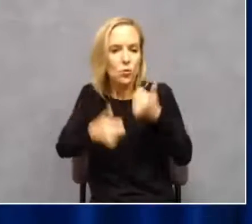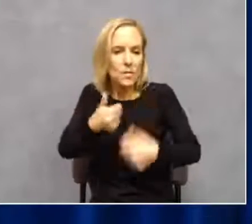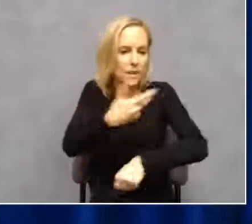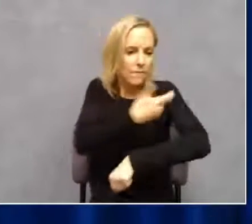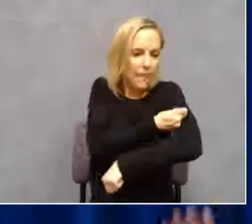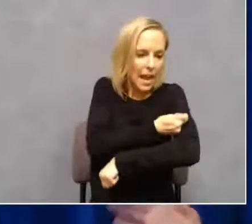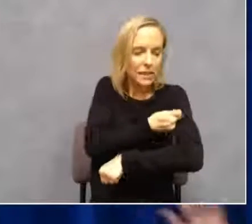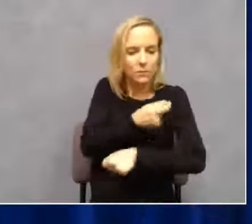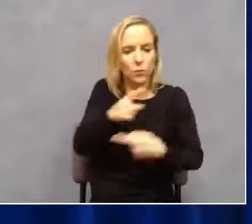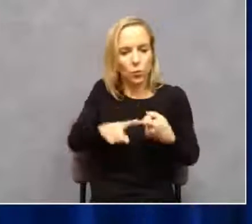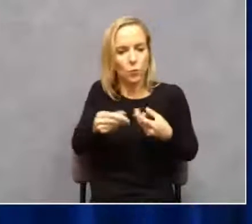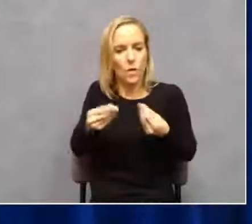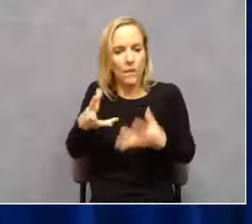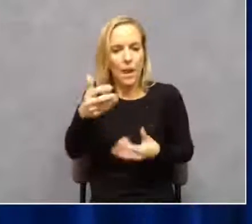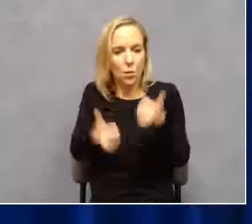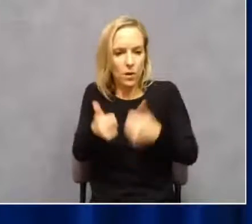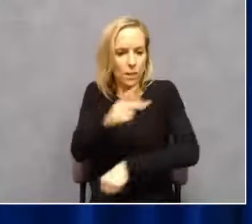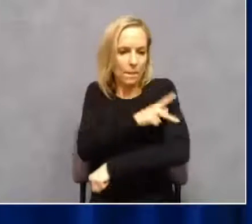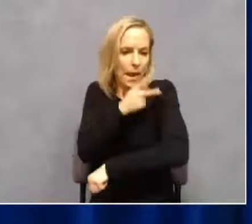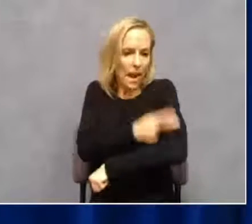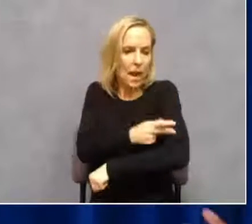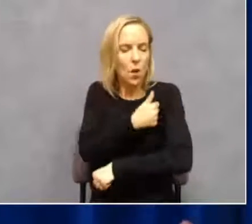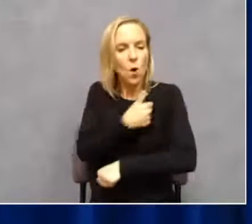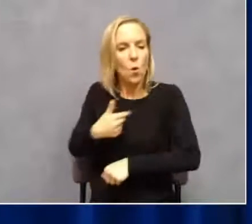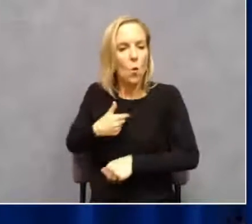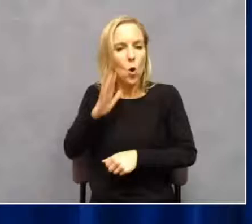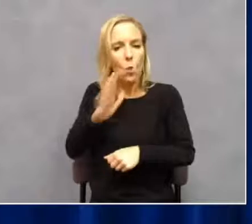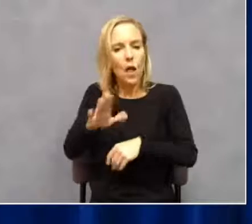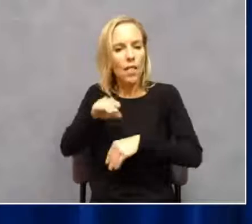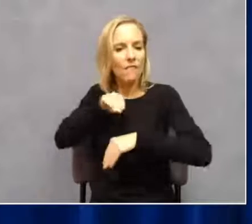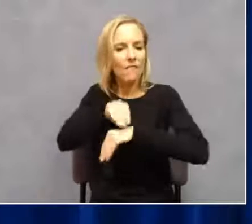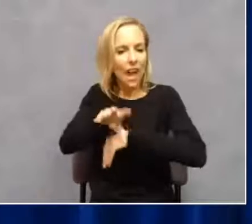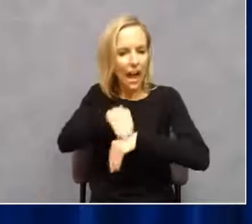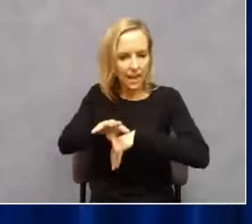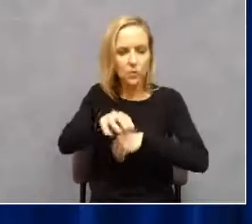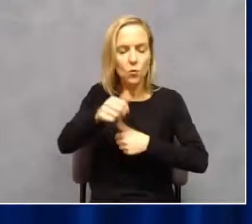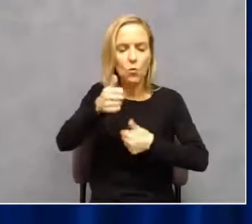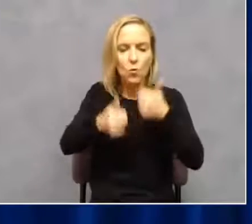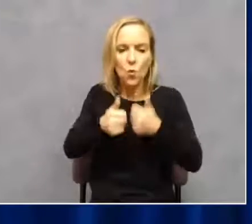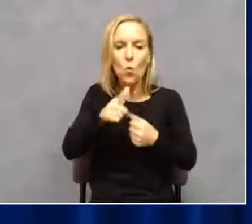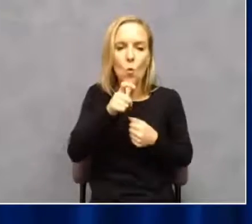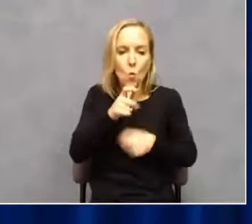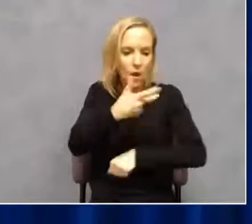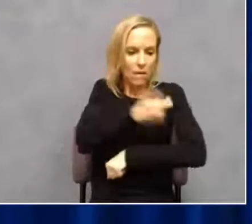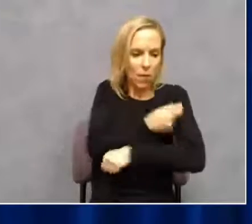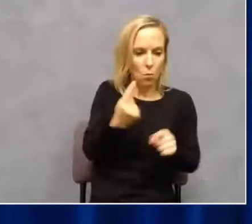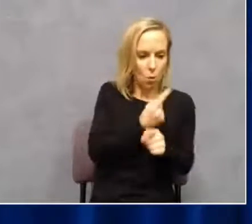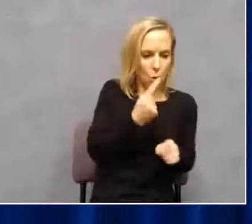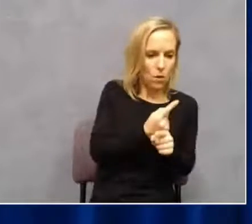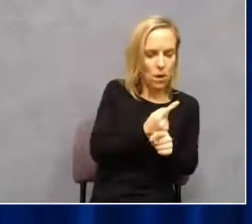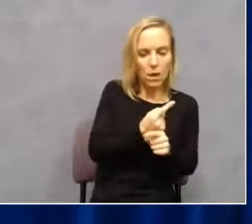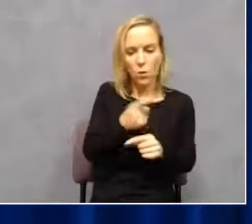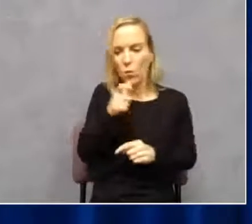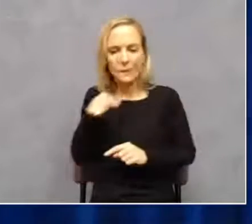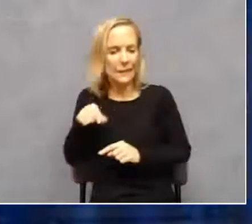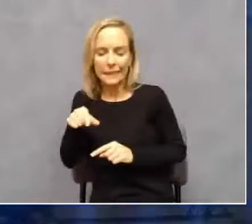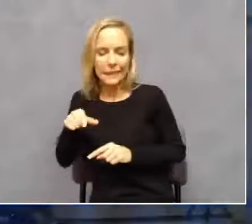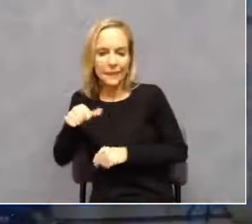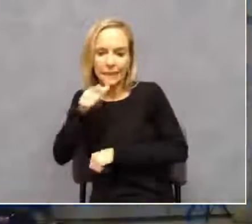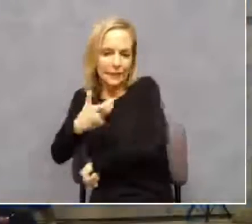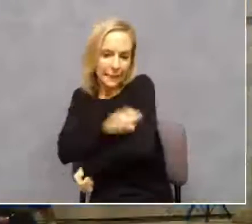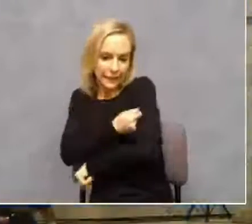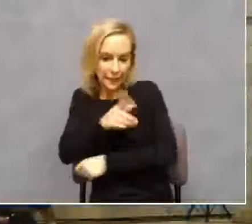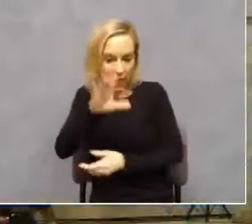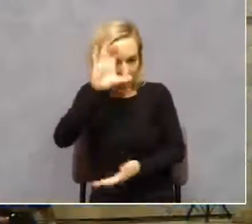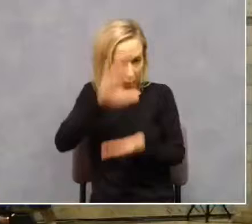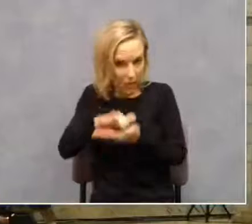So that we'll account for that, and we'll advise very clearly who a vaccine's appropriate for and who's not. But will a spouse count if they